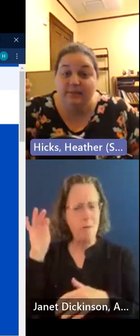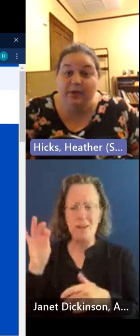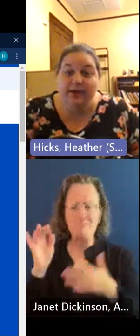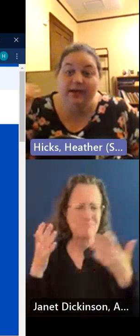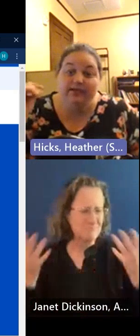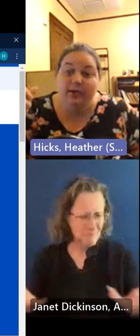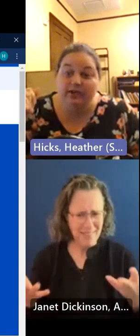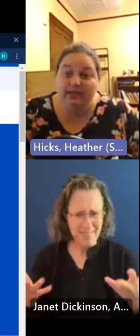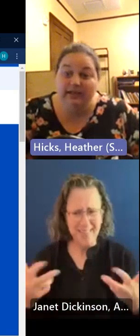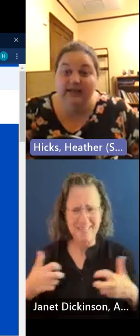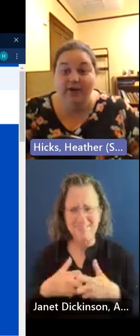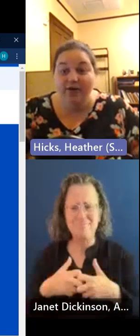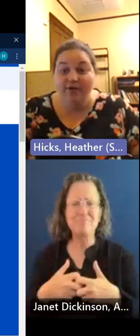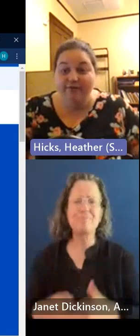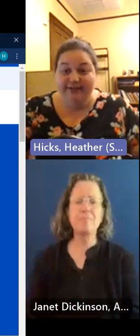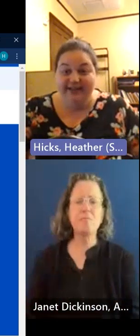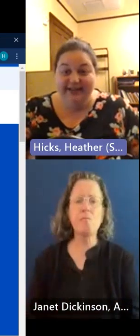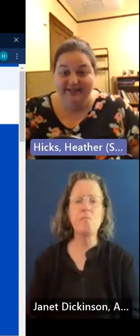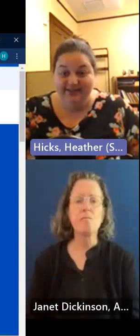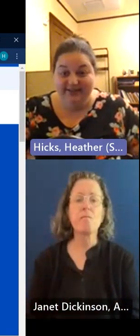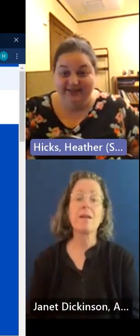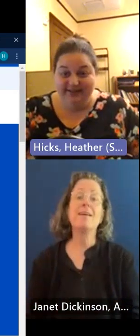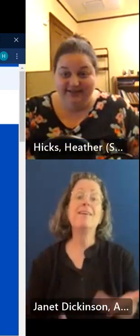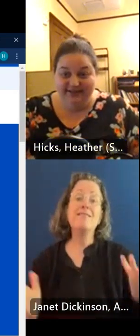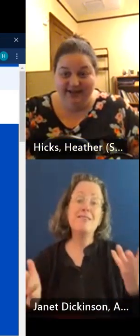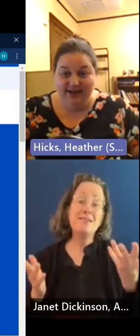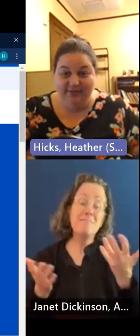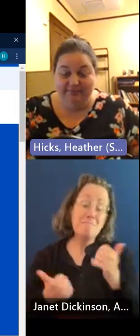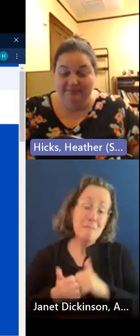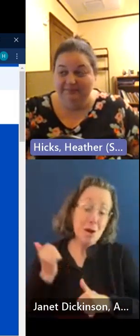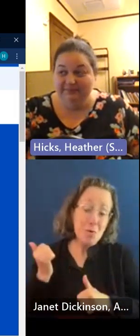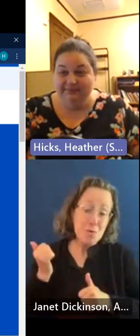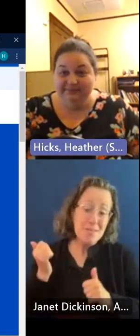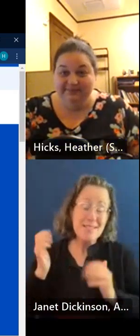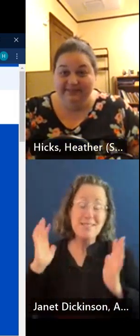at this point, it's mostly, hopefully,